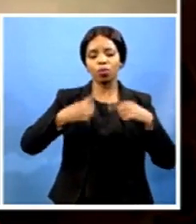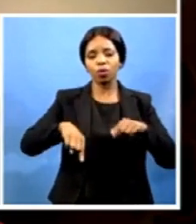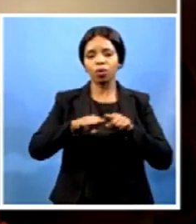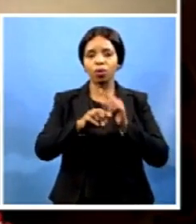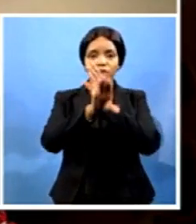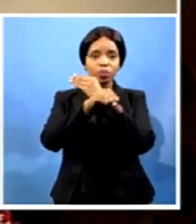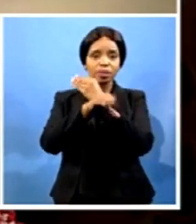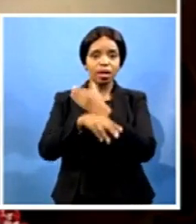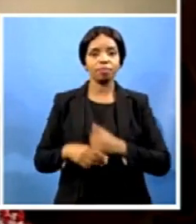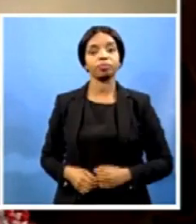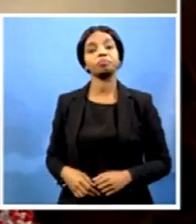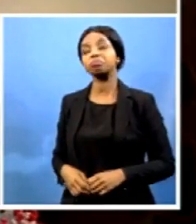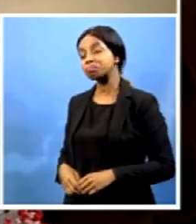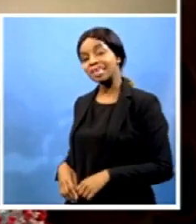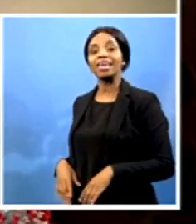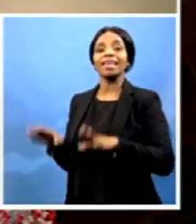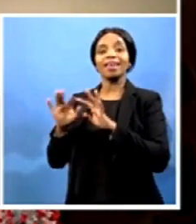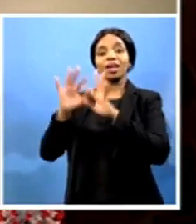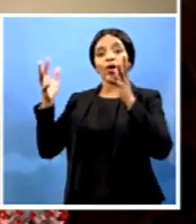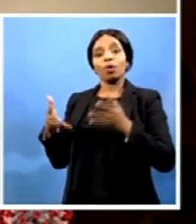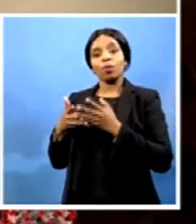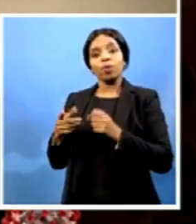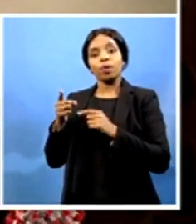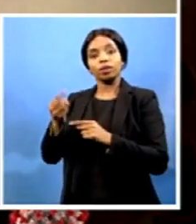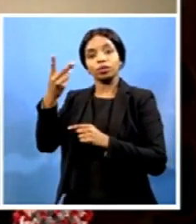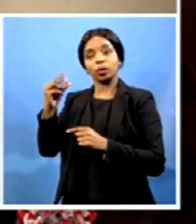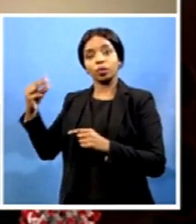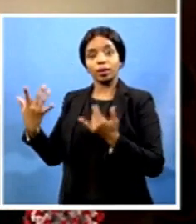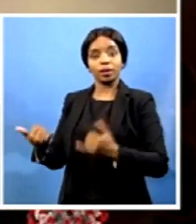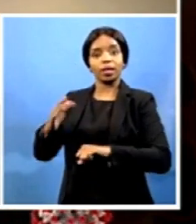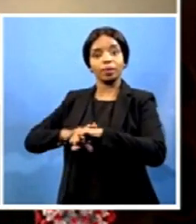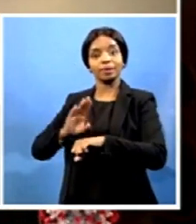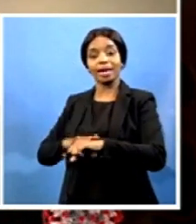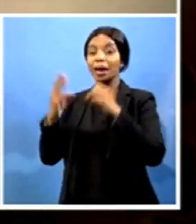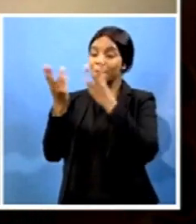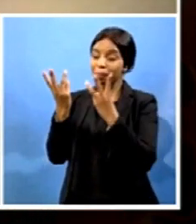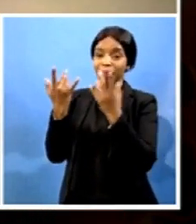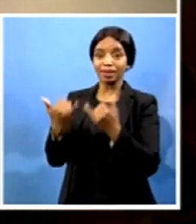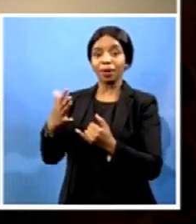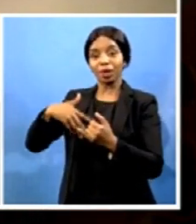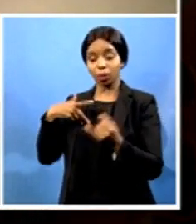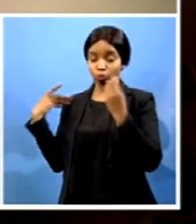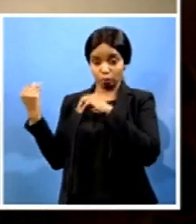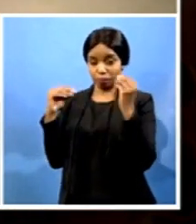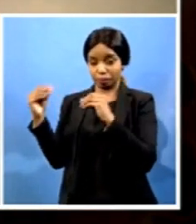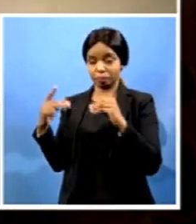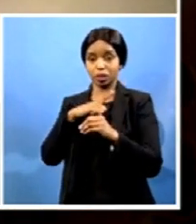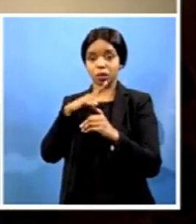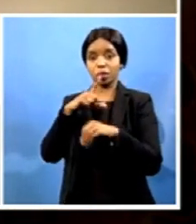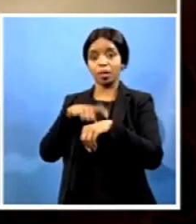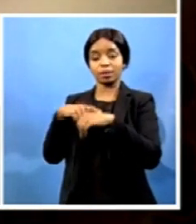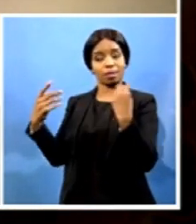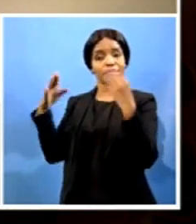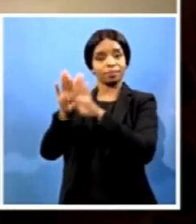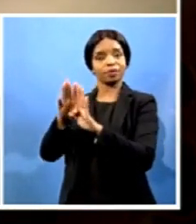Book Day comes at a time when people are looking for things to keep them busy during lockdown, and reading is a wonderful way to do that.